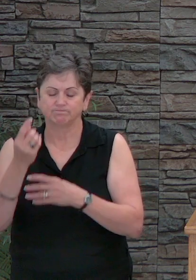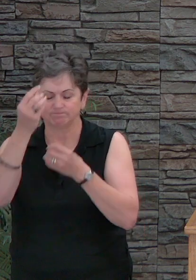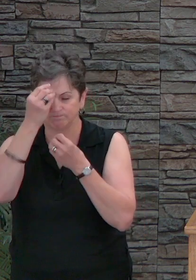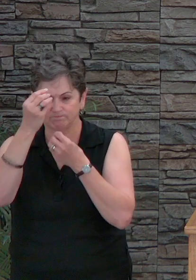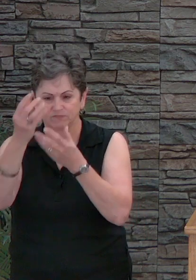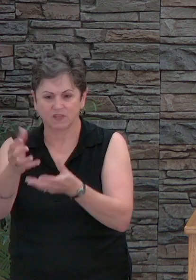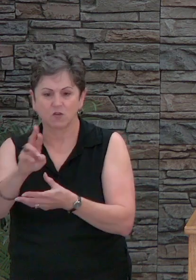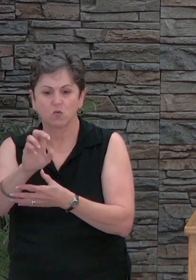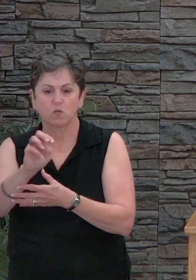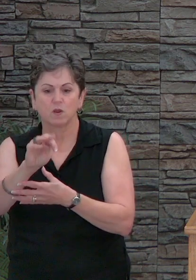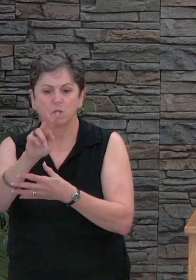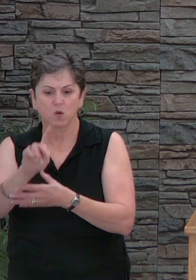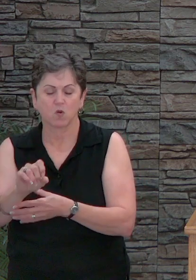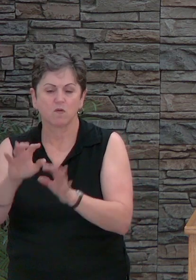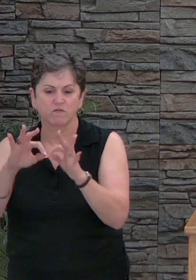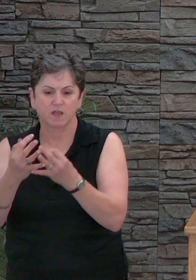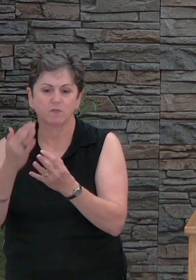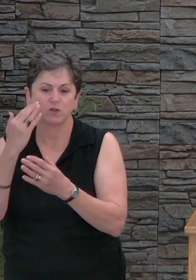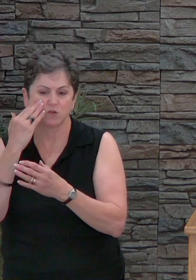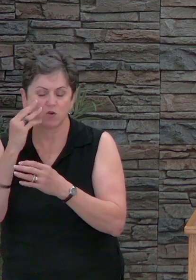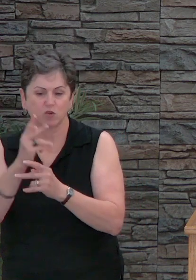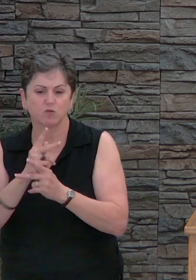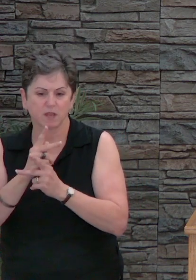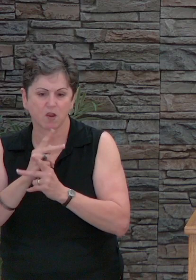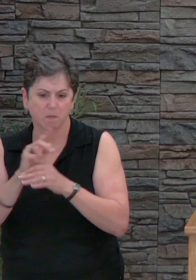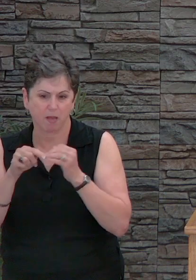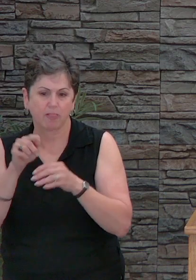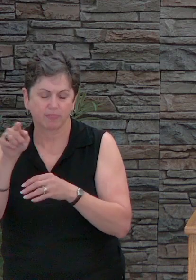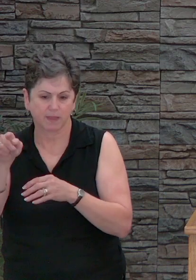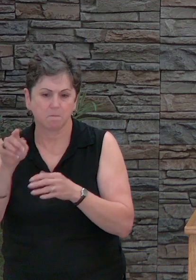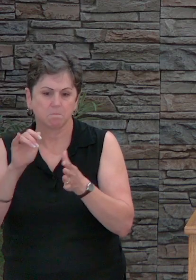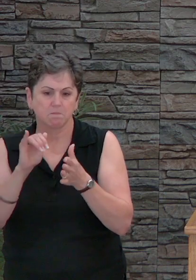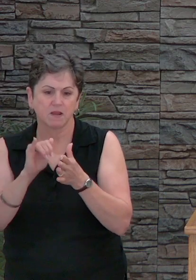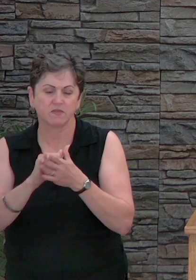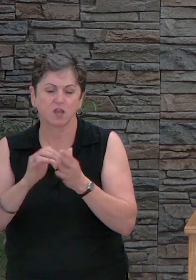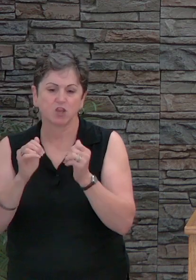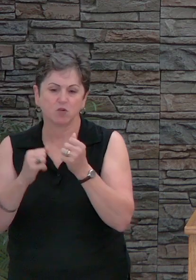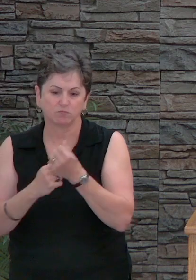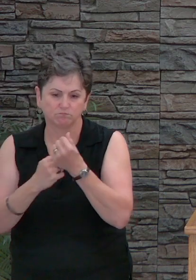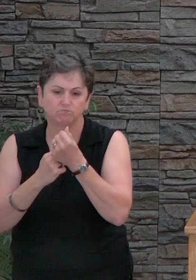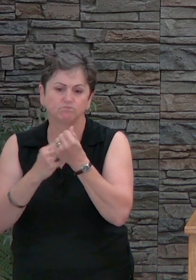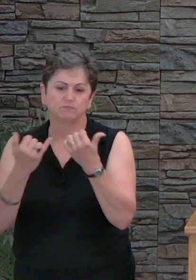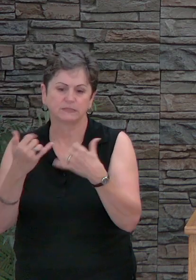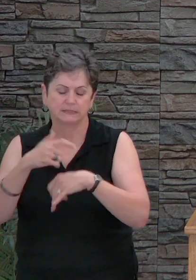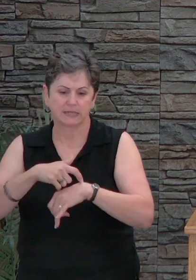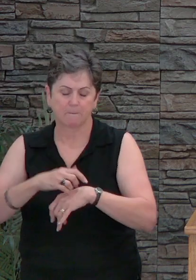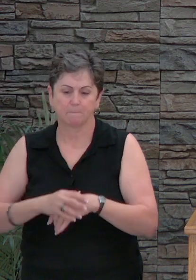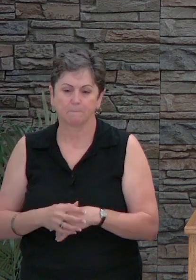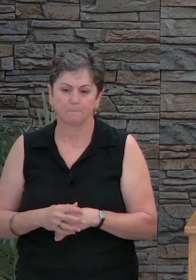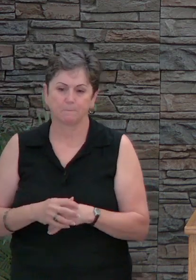Let Remco and the family know that you care about them and that you're with them at this time.